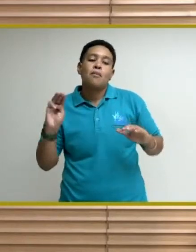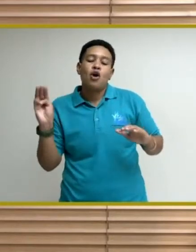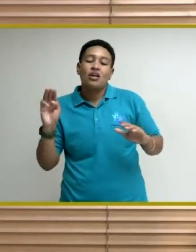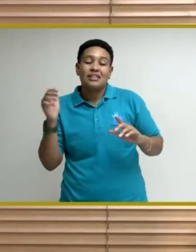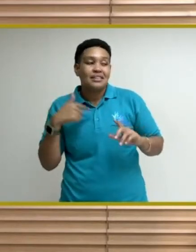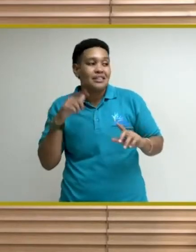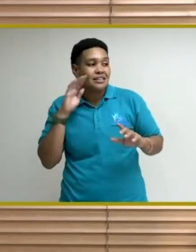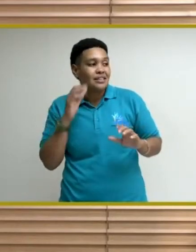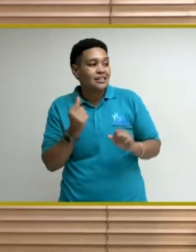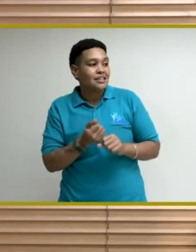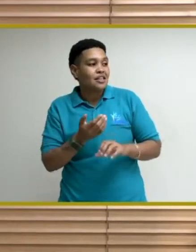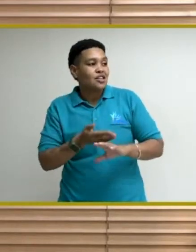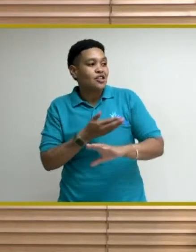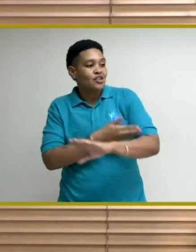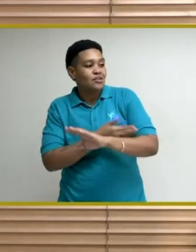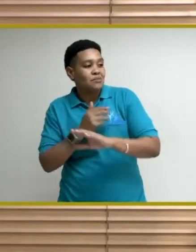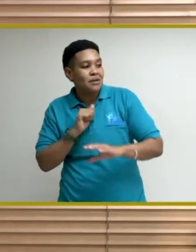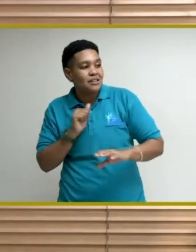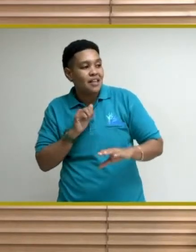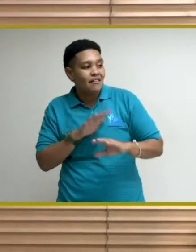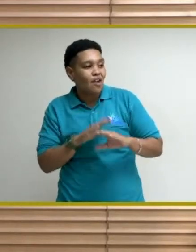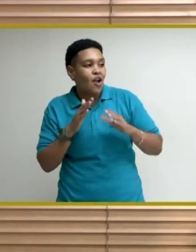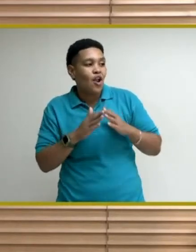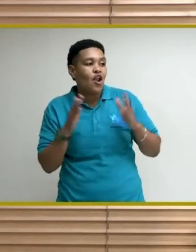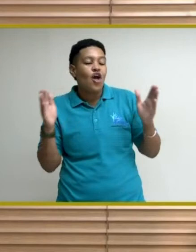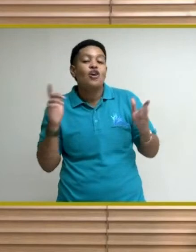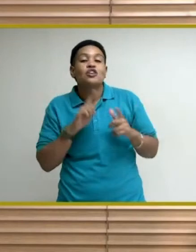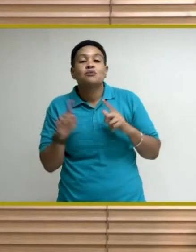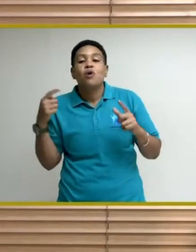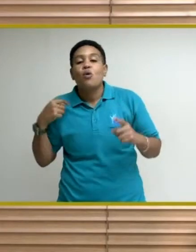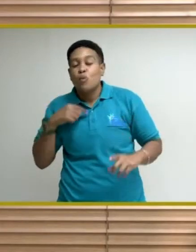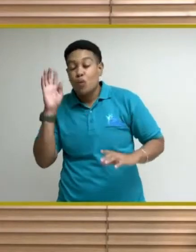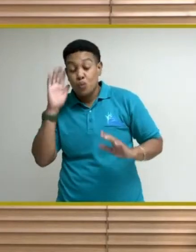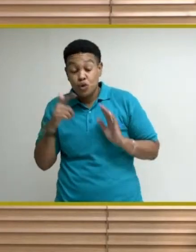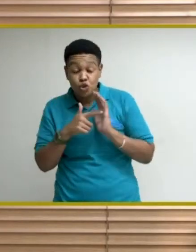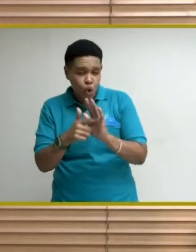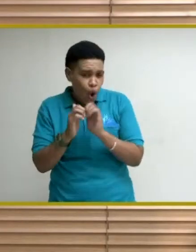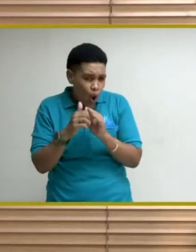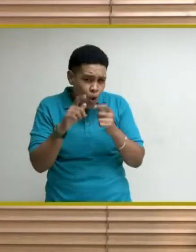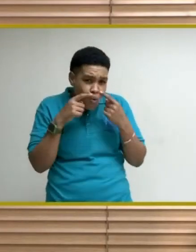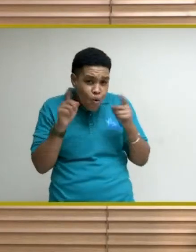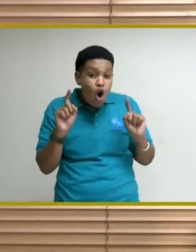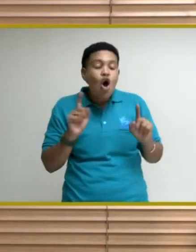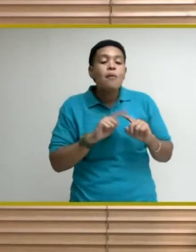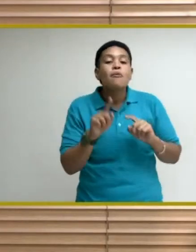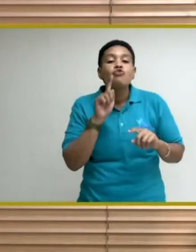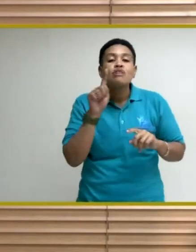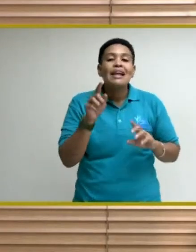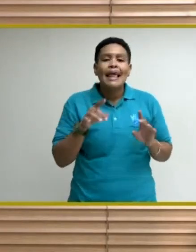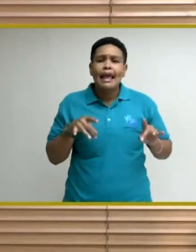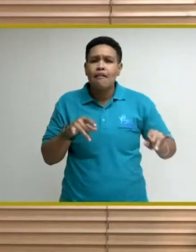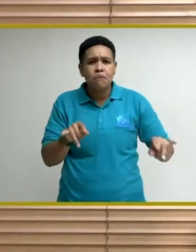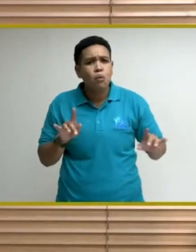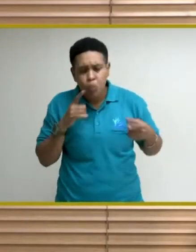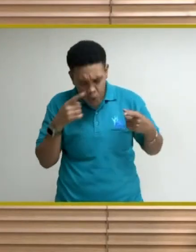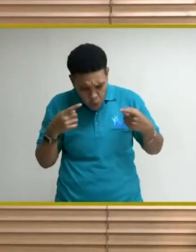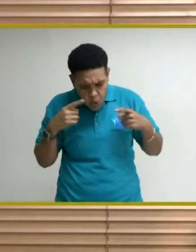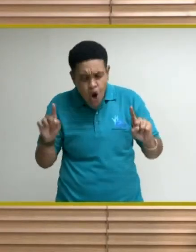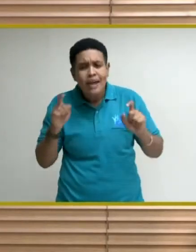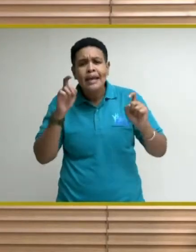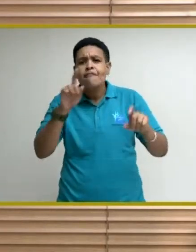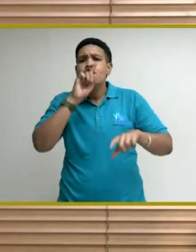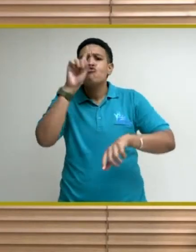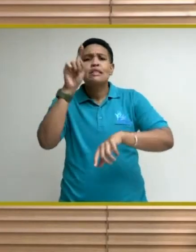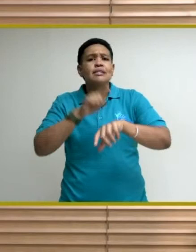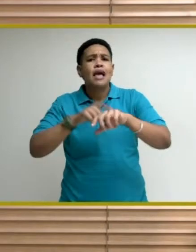need to update myself on these launches, right? But we will show how it works, but it's very efficient. It gives you